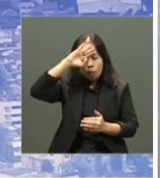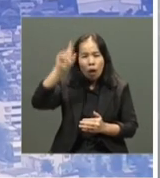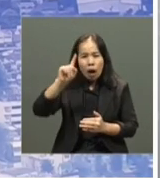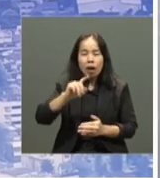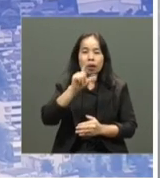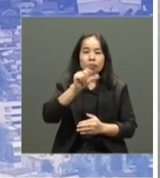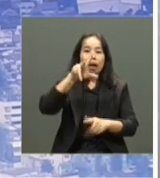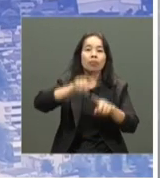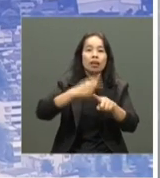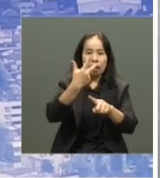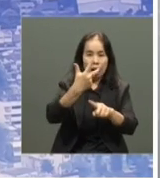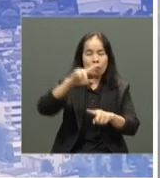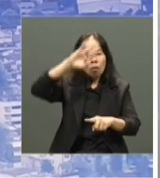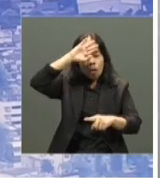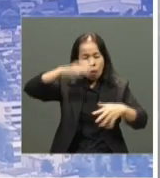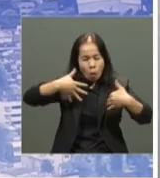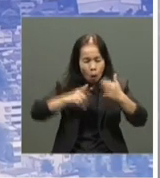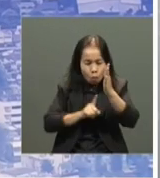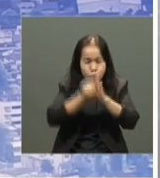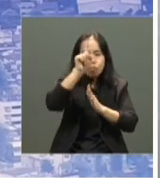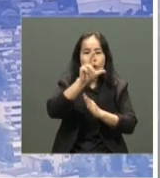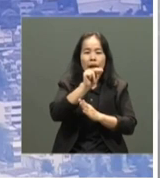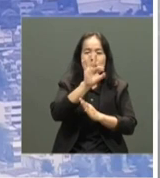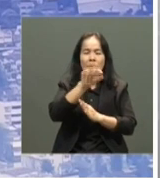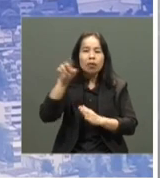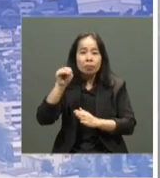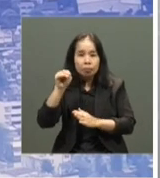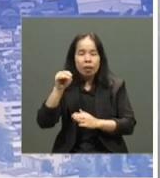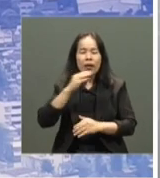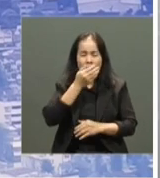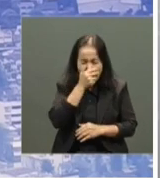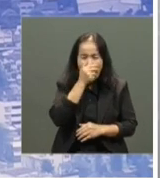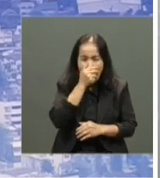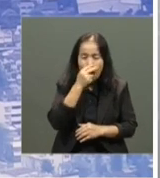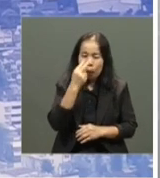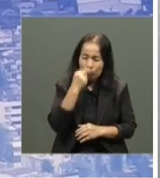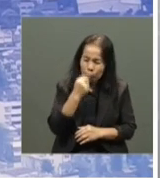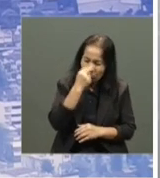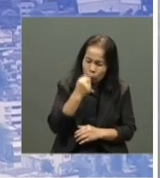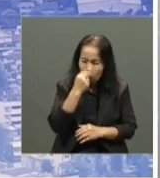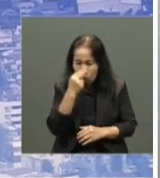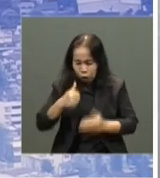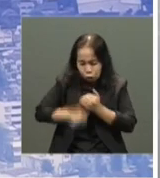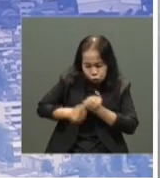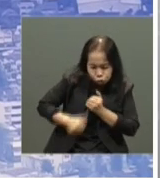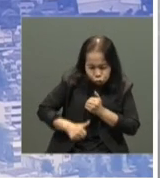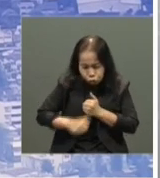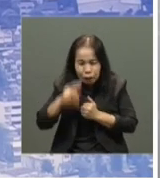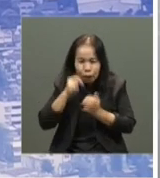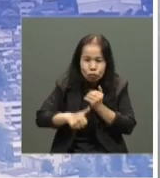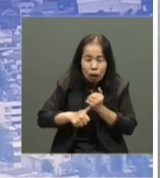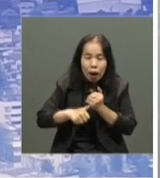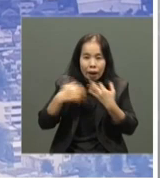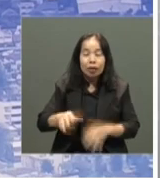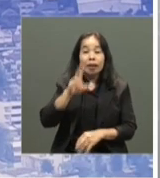return from abroad. This is the second most cause of infection. And the third is risky occupation, like